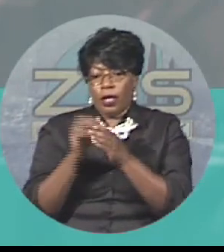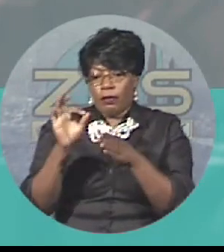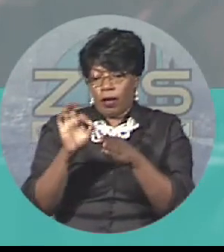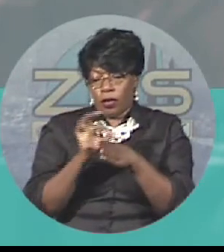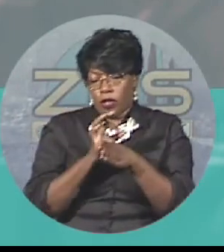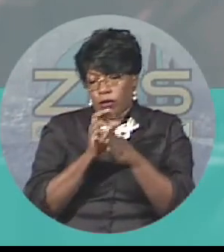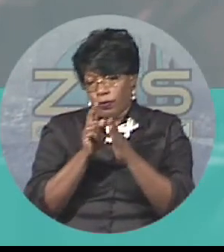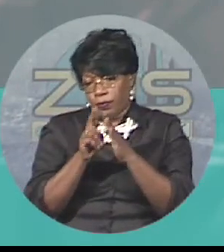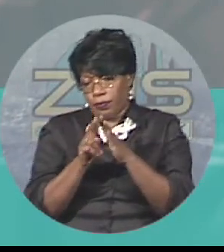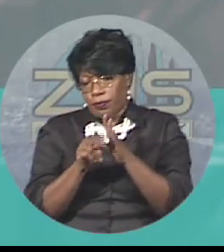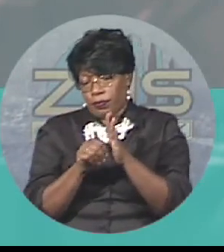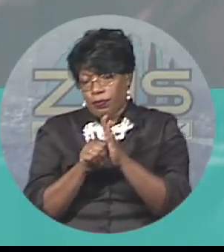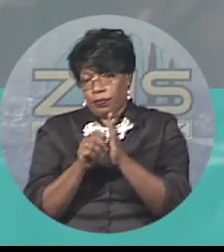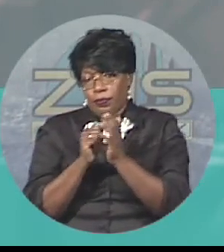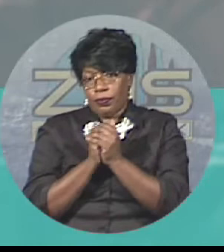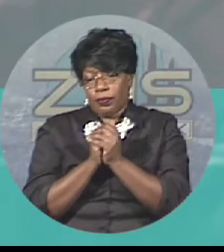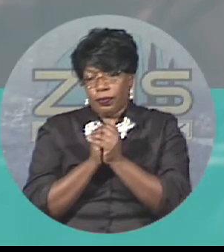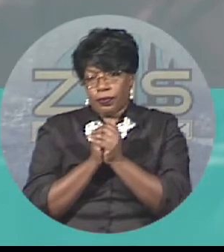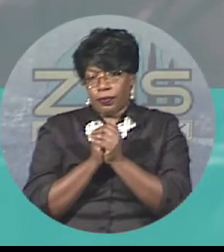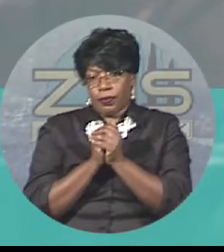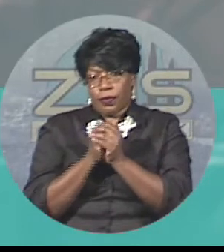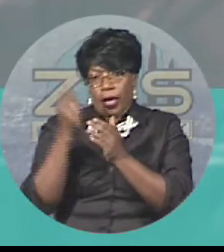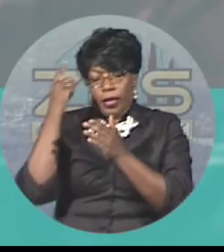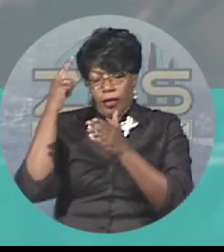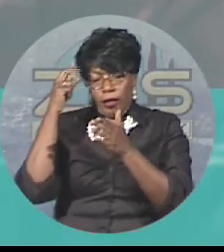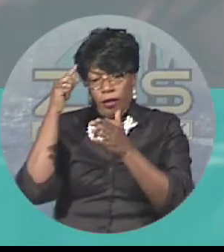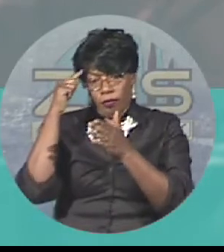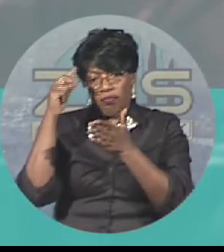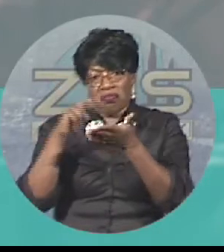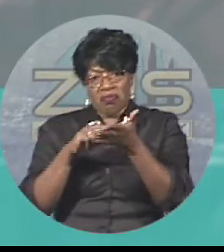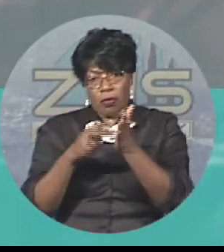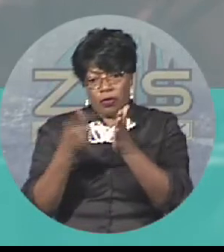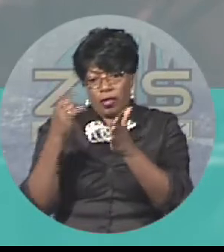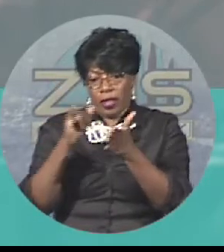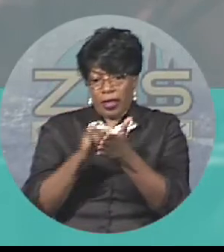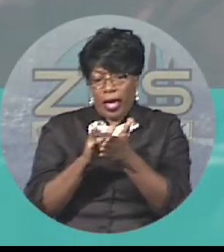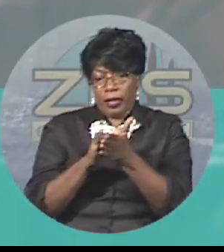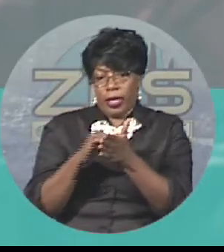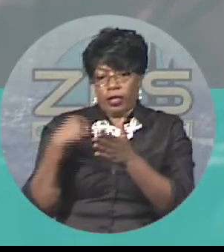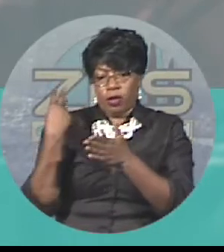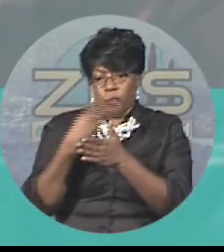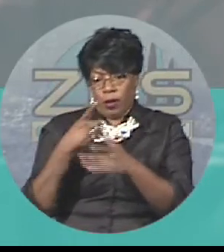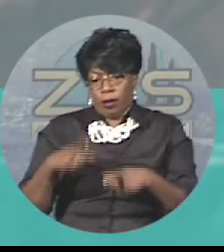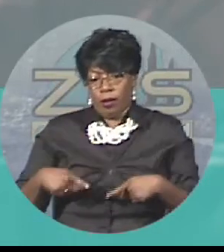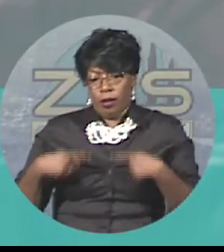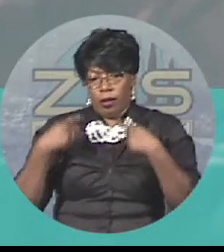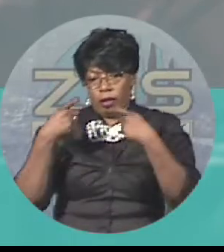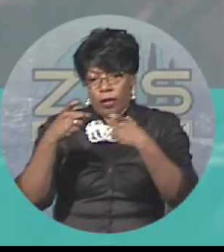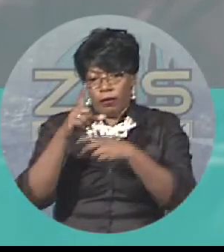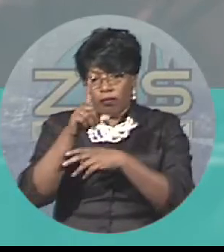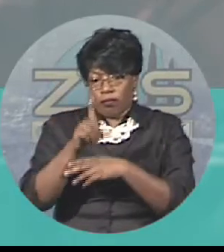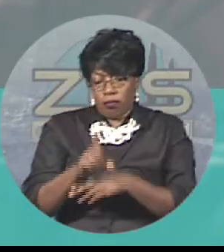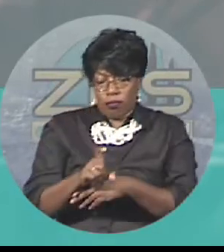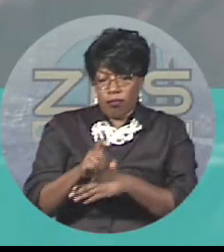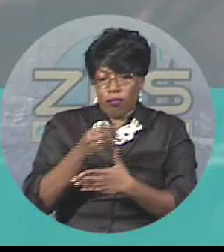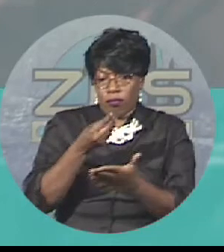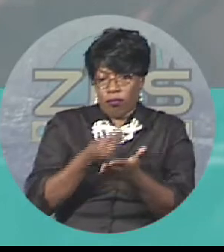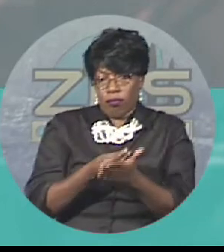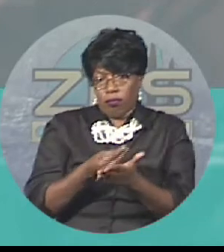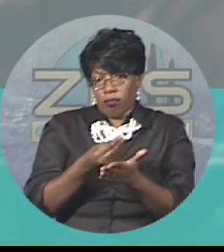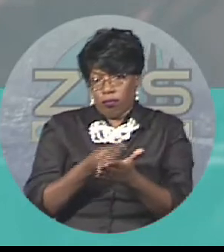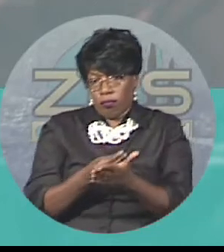foundation. And the purpose of that is that we provide the necessary